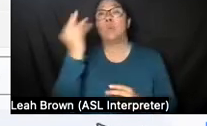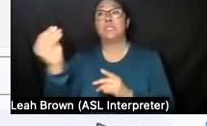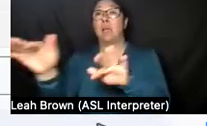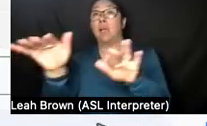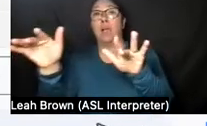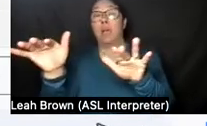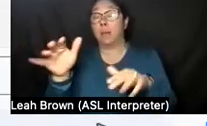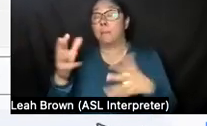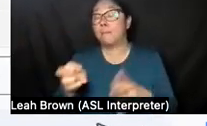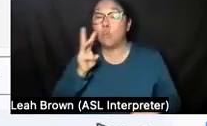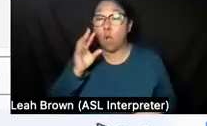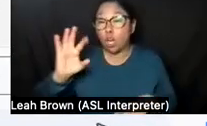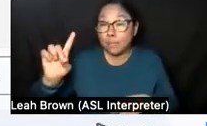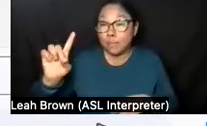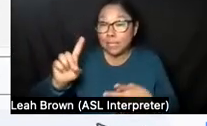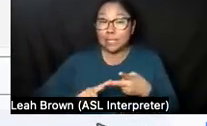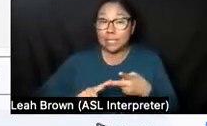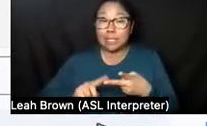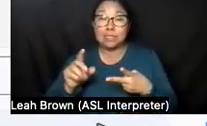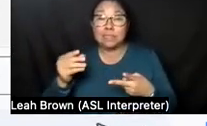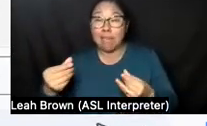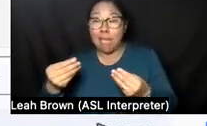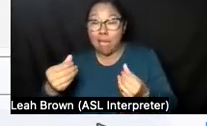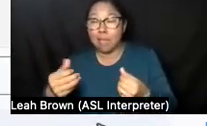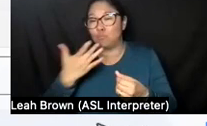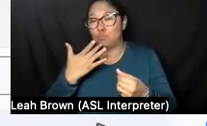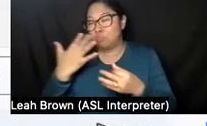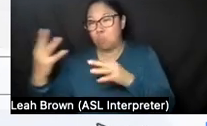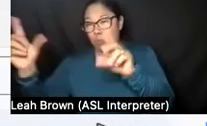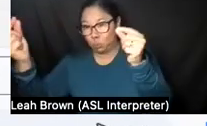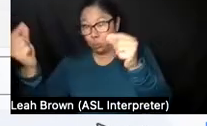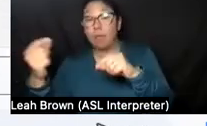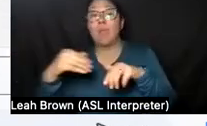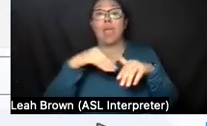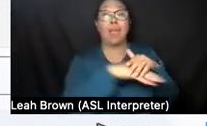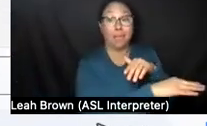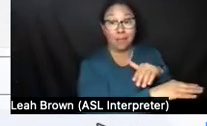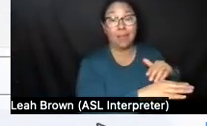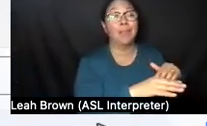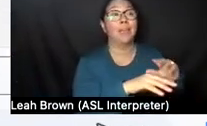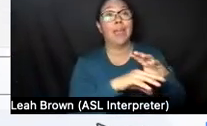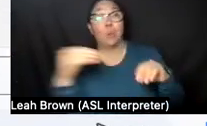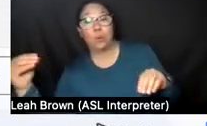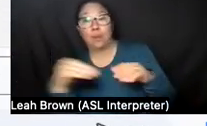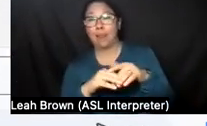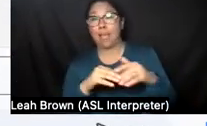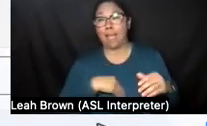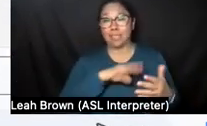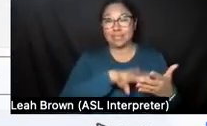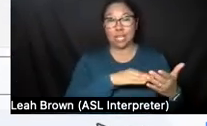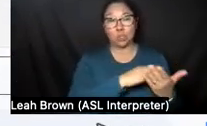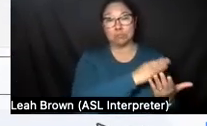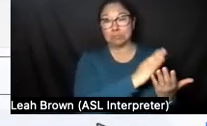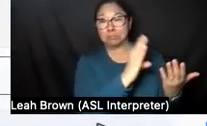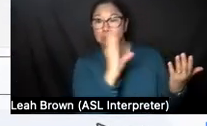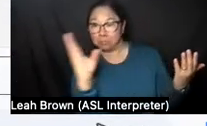and then inside the house, they have more preferred activities. And throughout the day, I do my best to follow my schedule and say, all right, TV time is